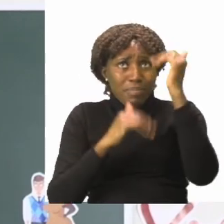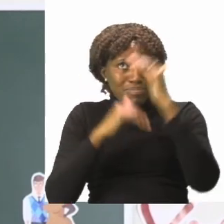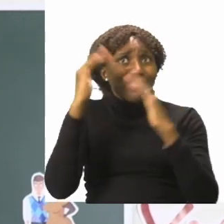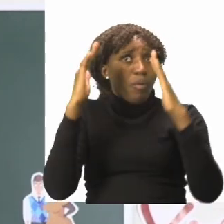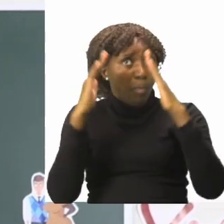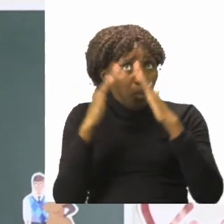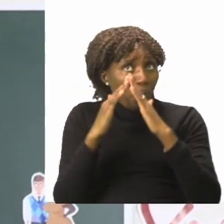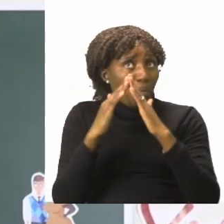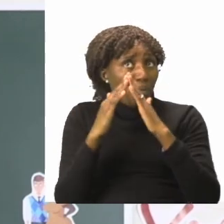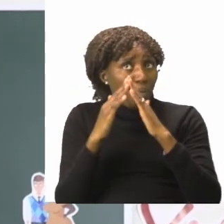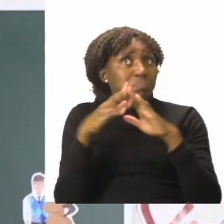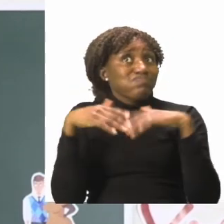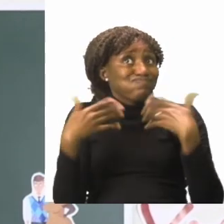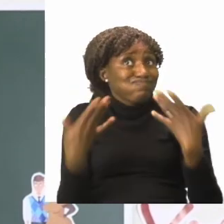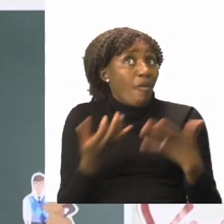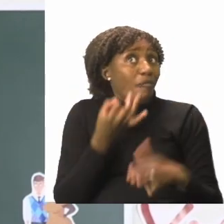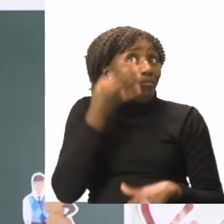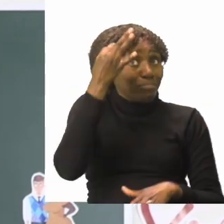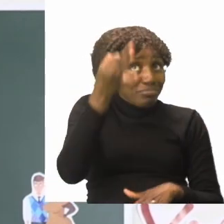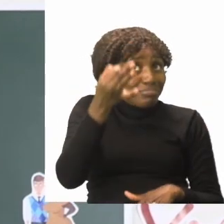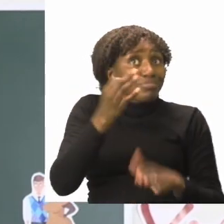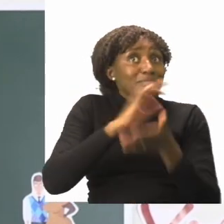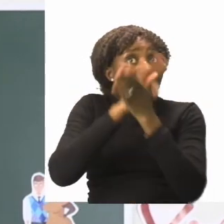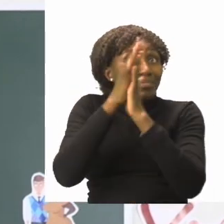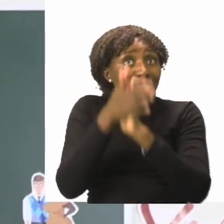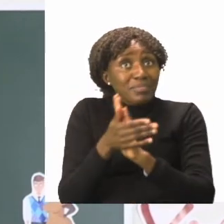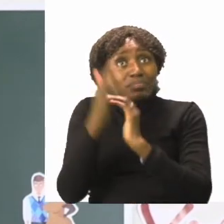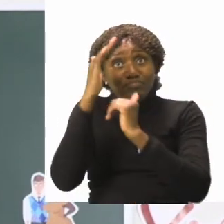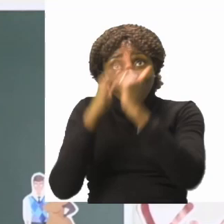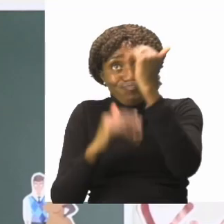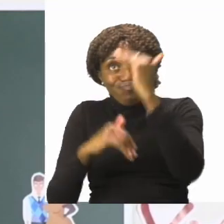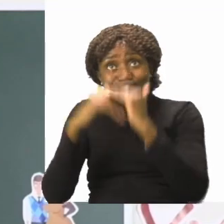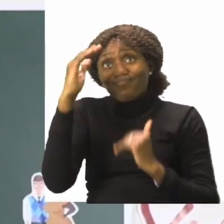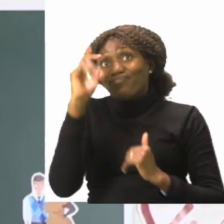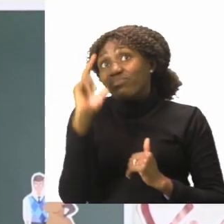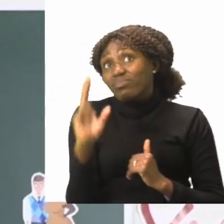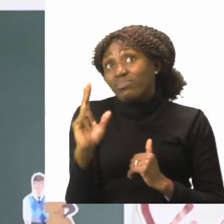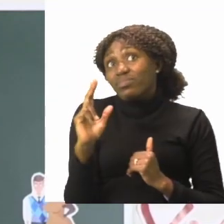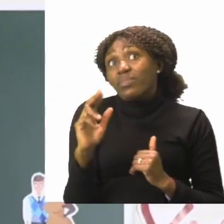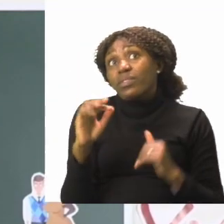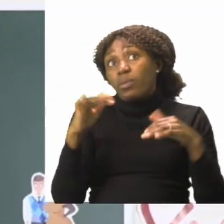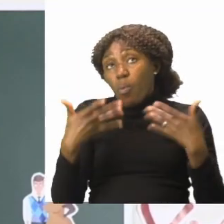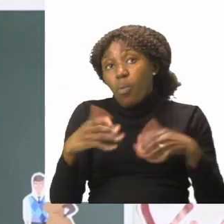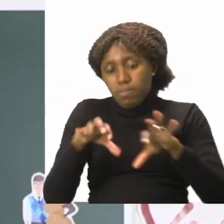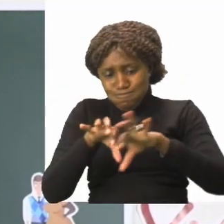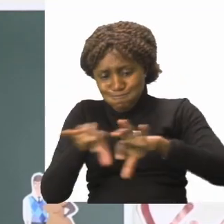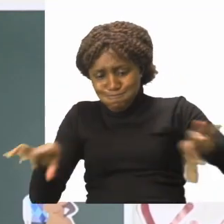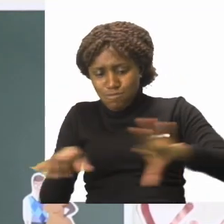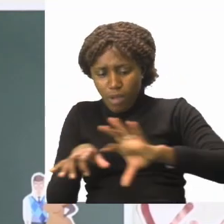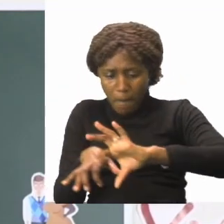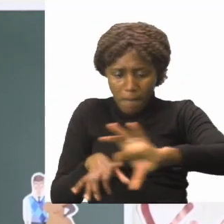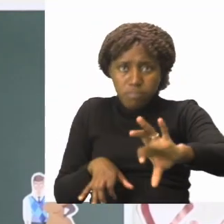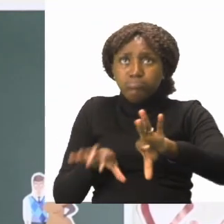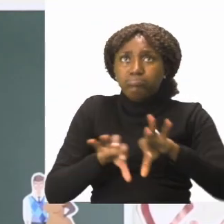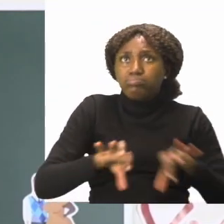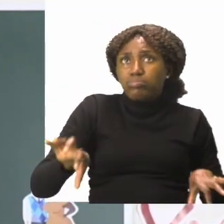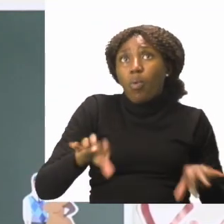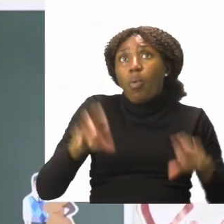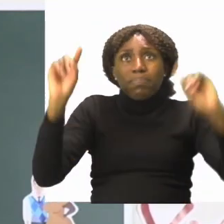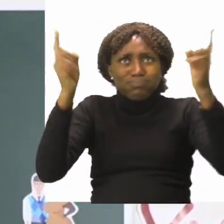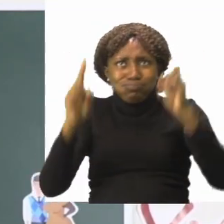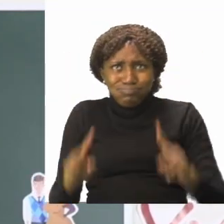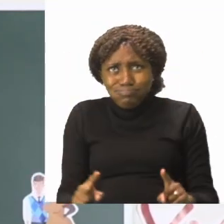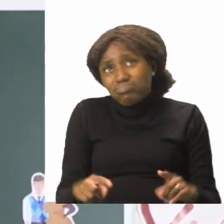building, then you might want to be a builder or even a plumber or an